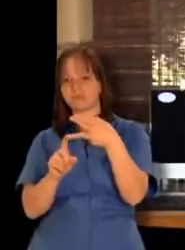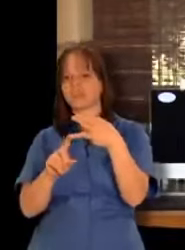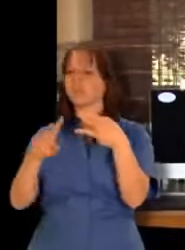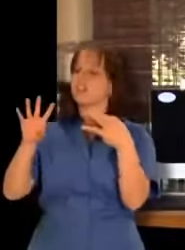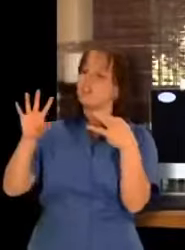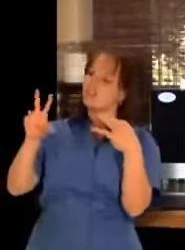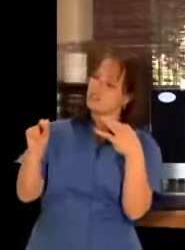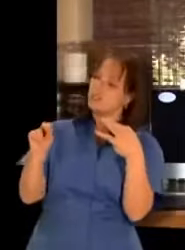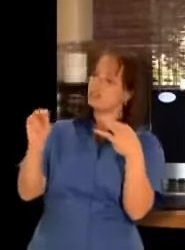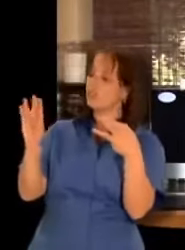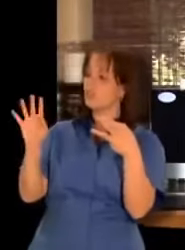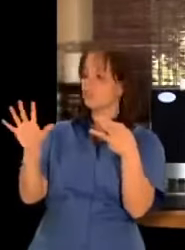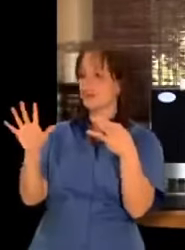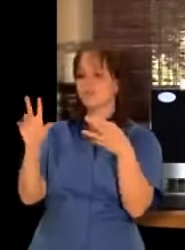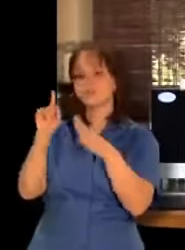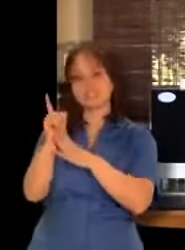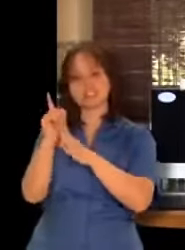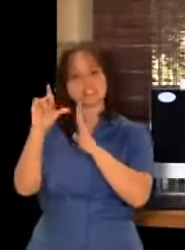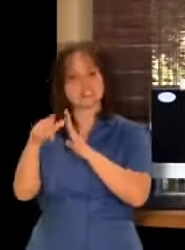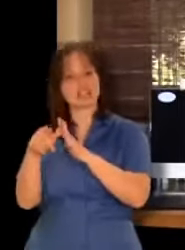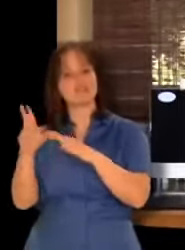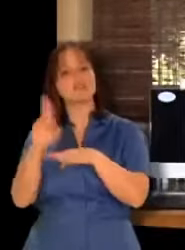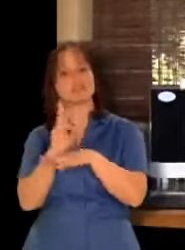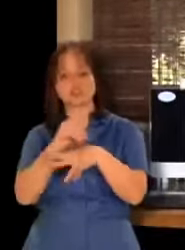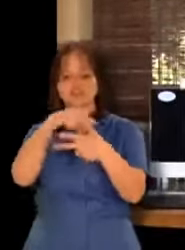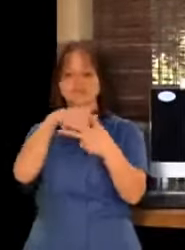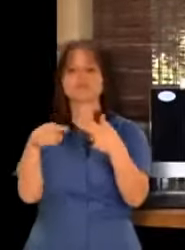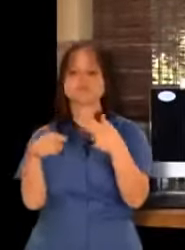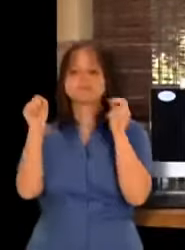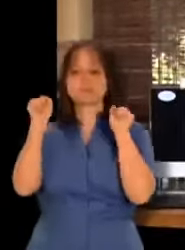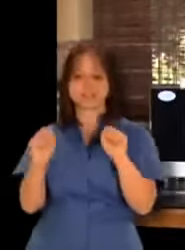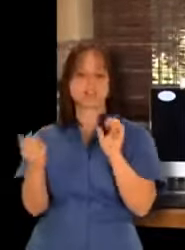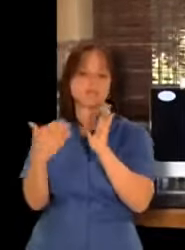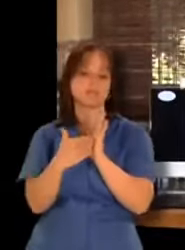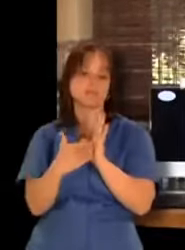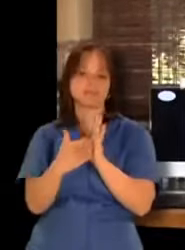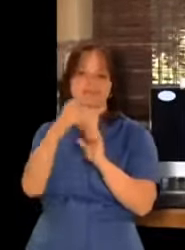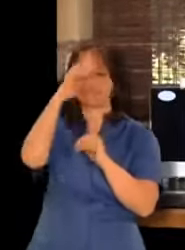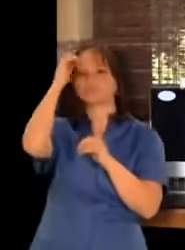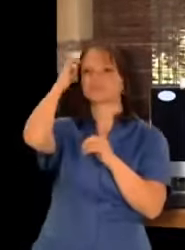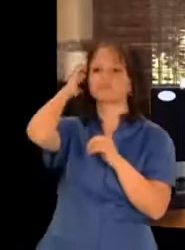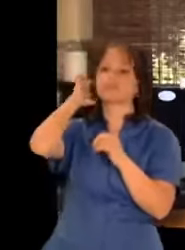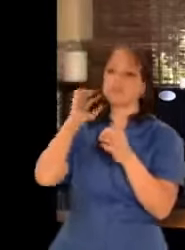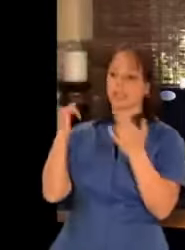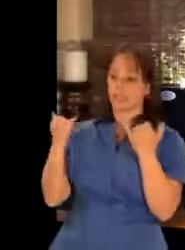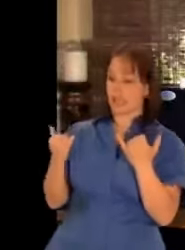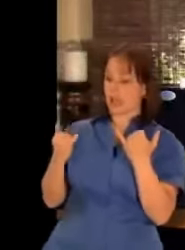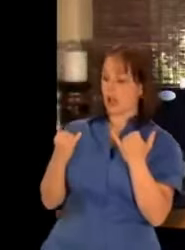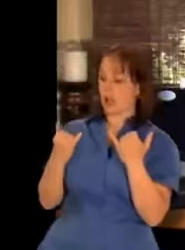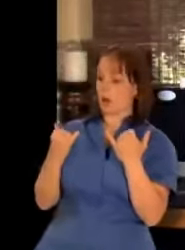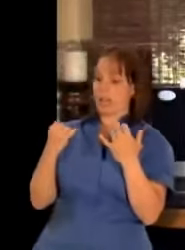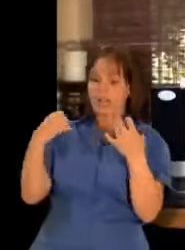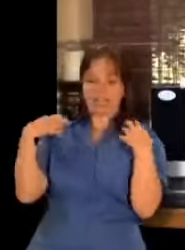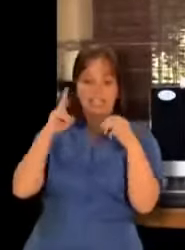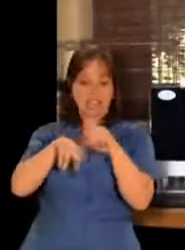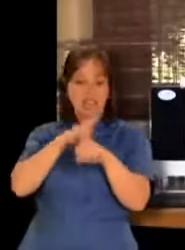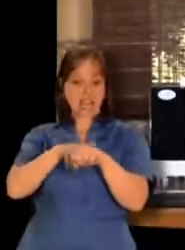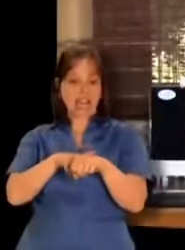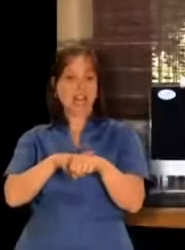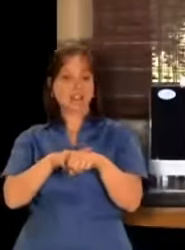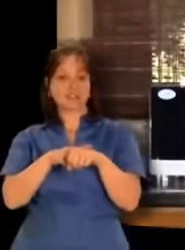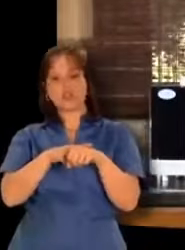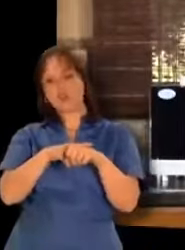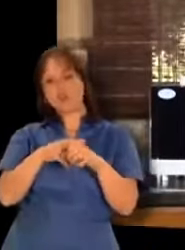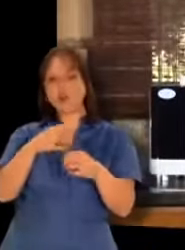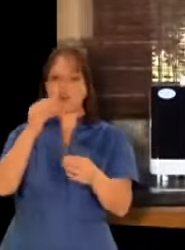minutes later, you can go back to using the regular Kangen water. Now, when you're taking your nutritional products or natural products or green drinks, you definitely